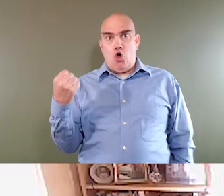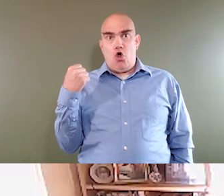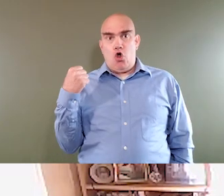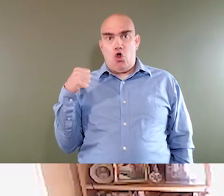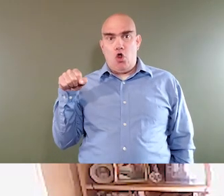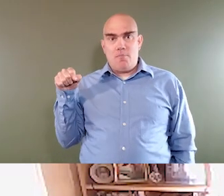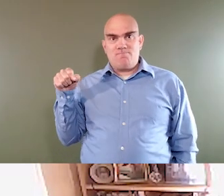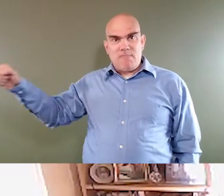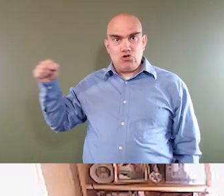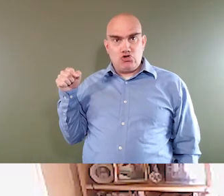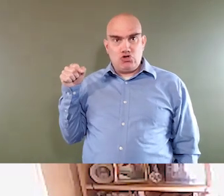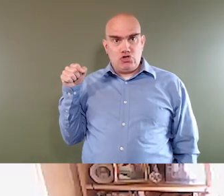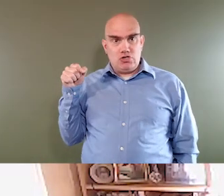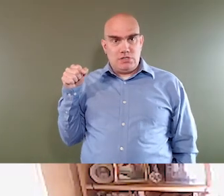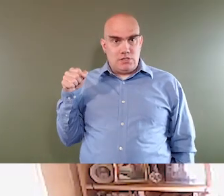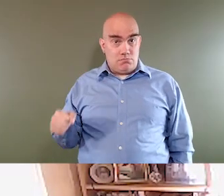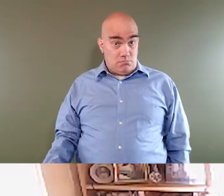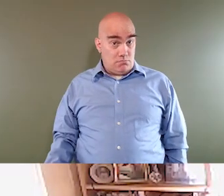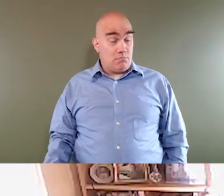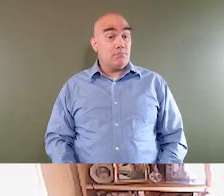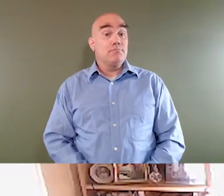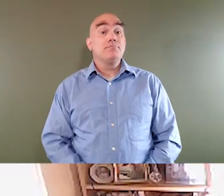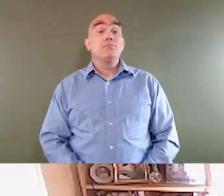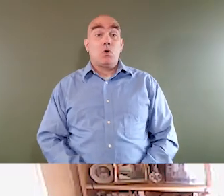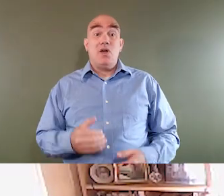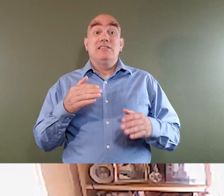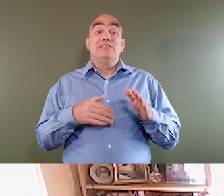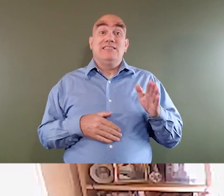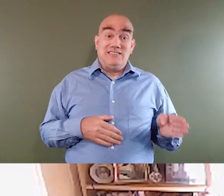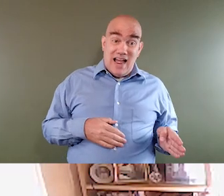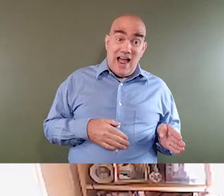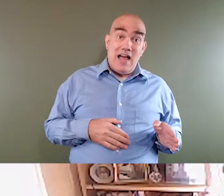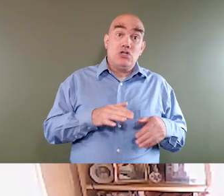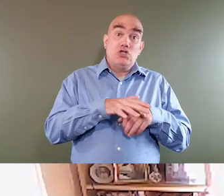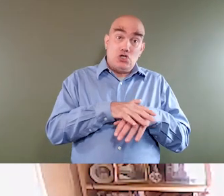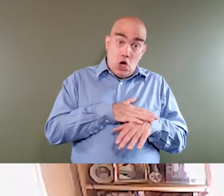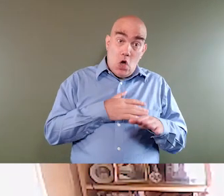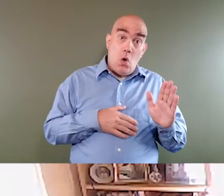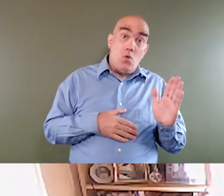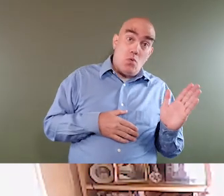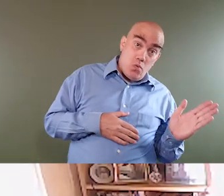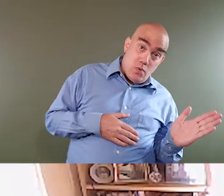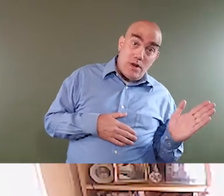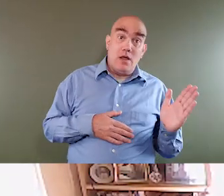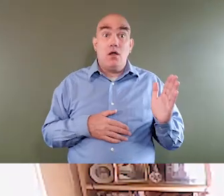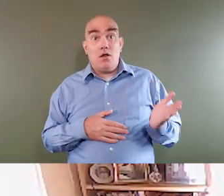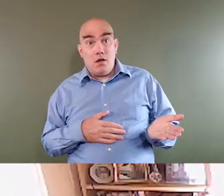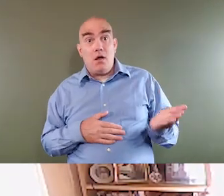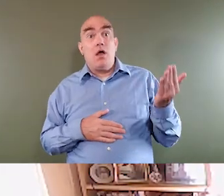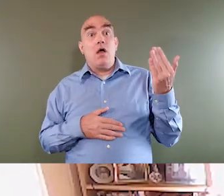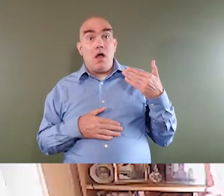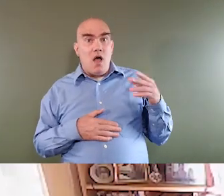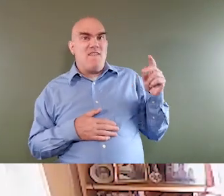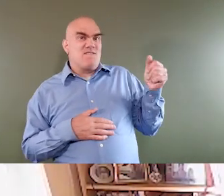right, lower the weight down. Okay, so slow side bend, quick punch.